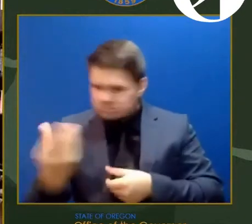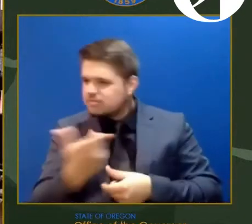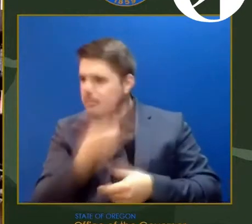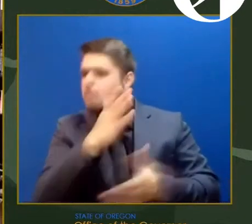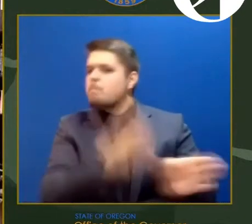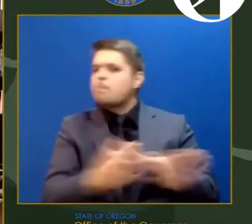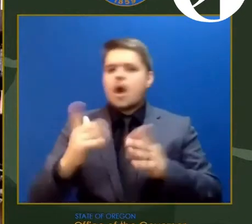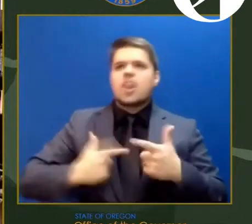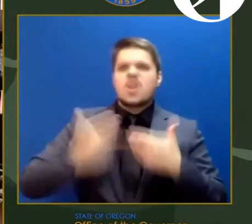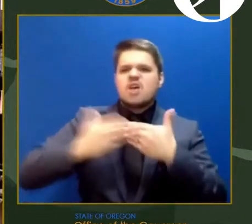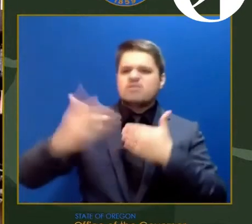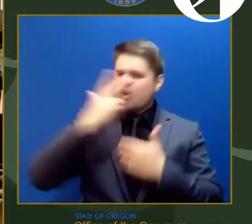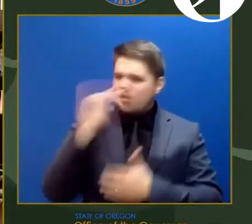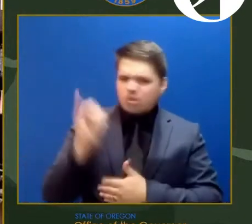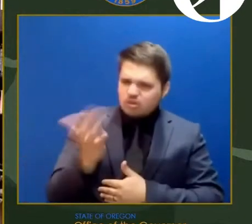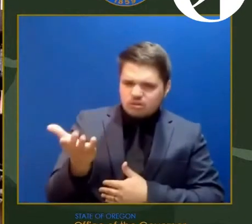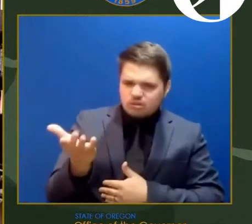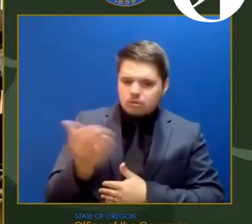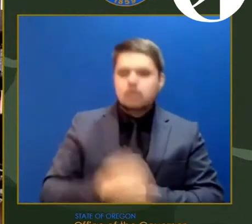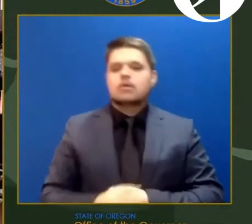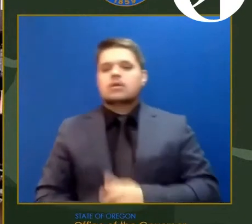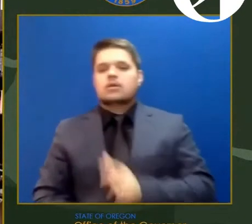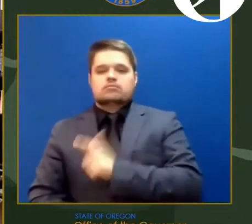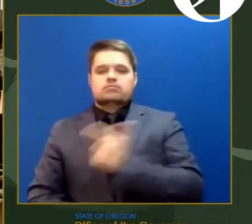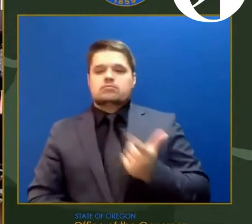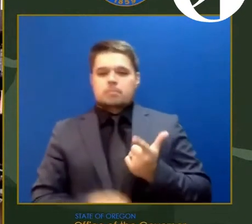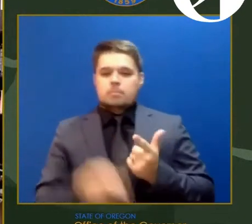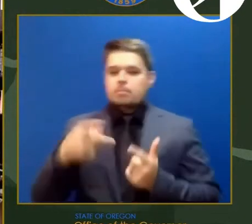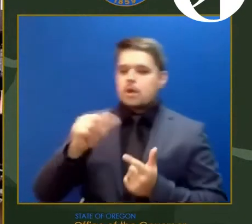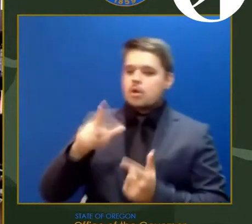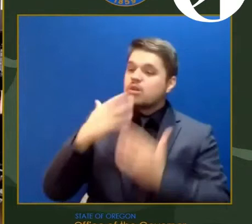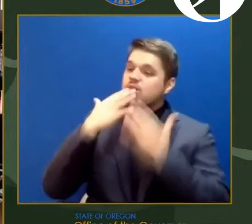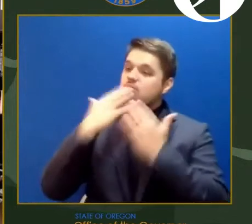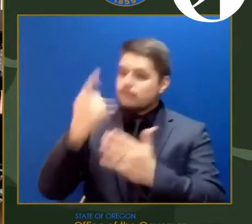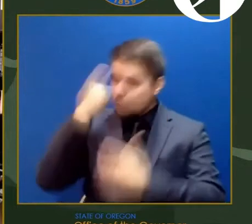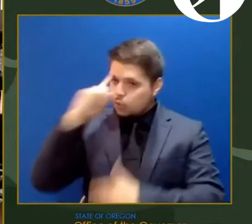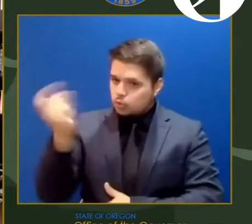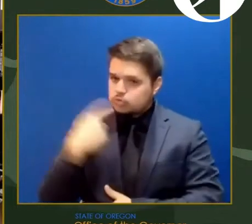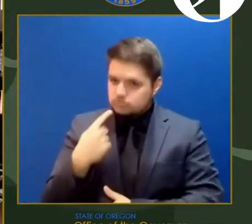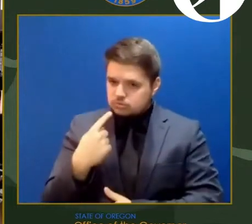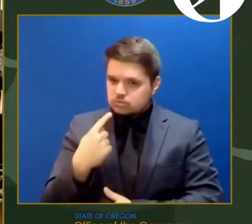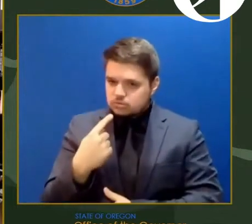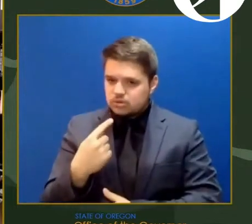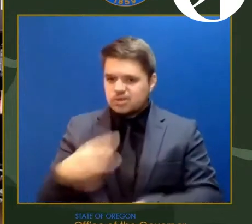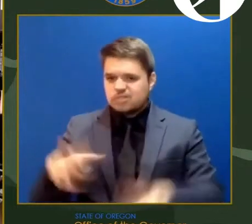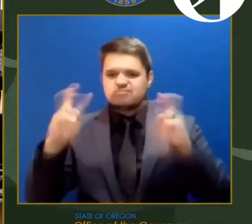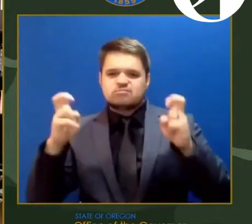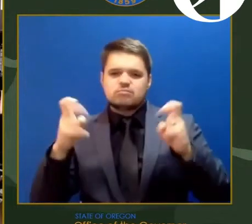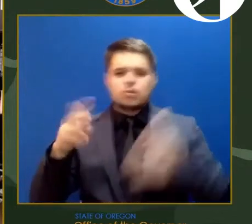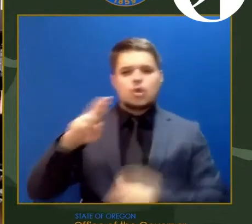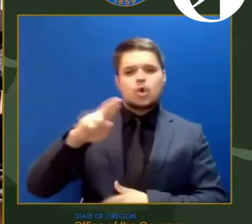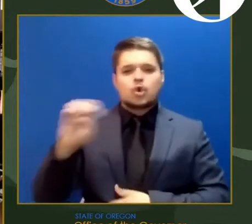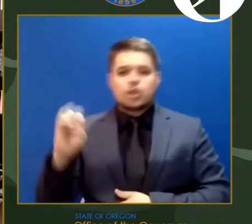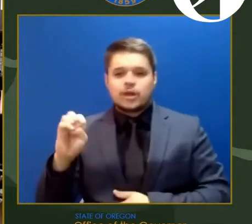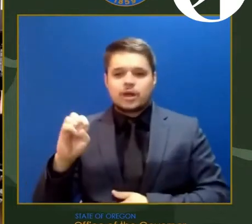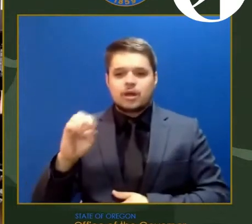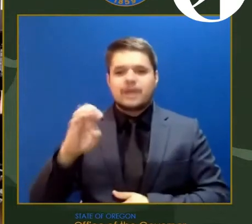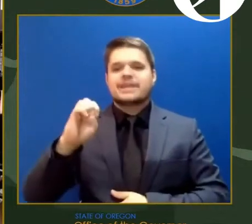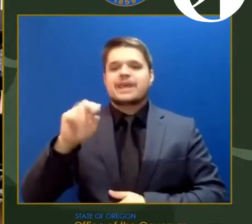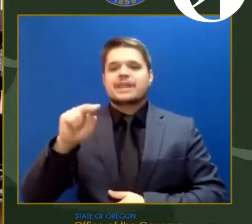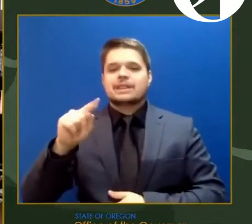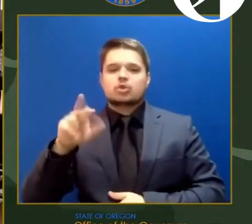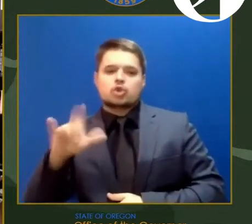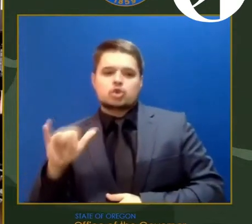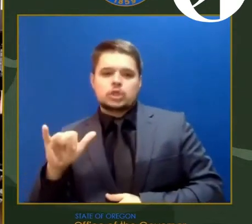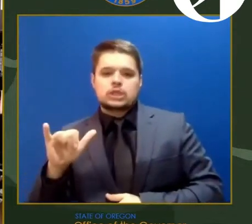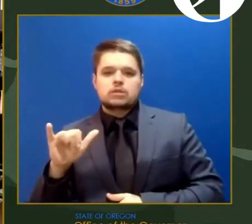that question, Governor. I think in order for us to talk about reentry, we need to provide a little context as to the conditions under which